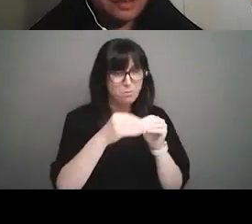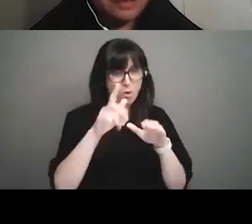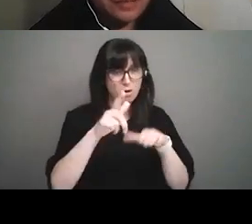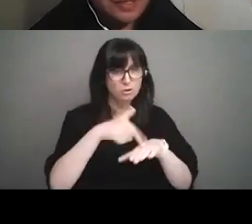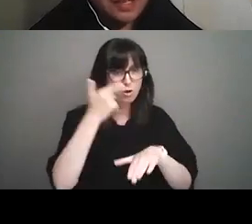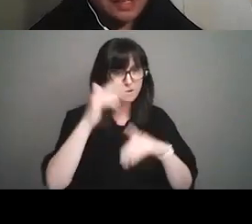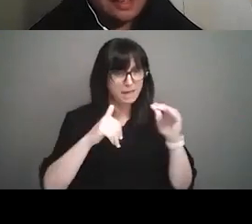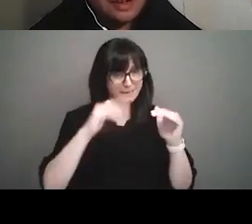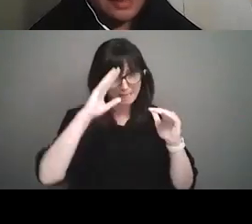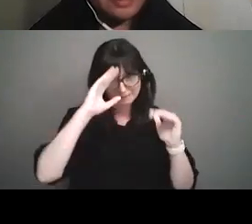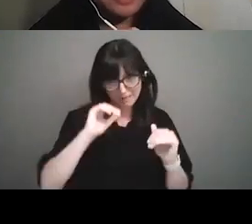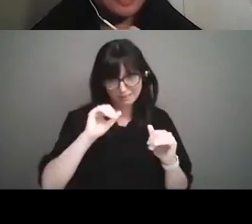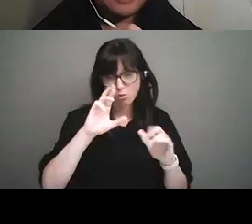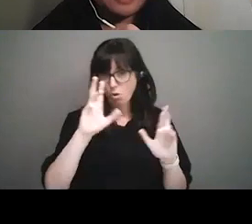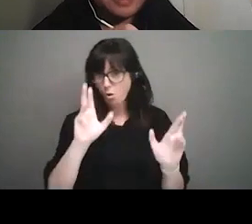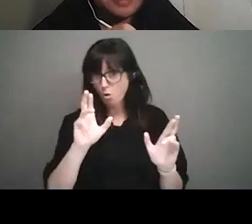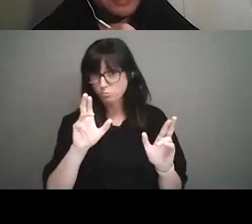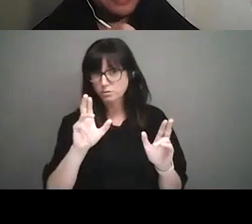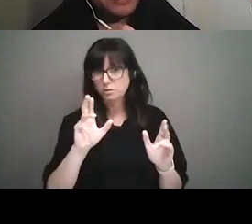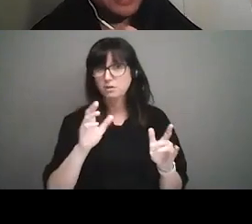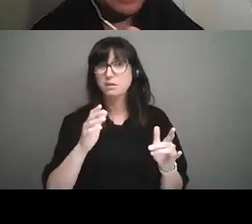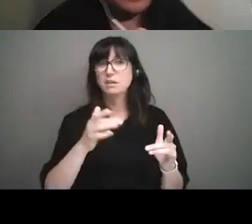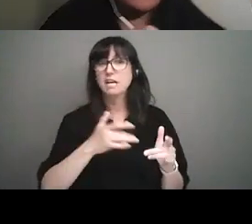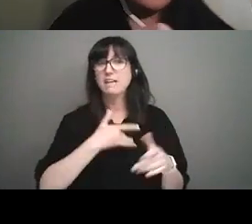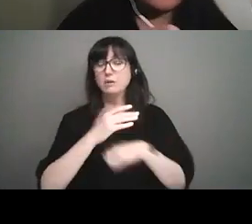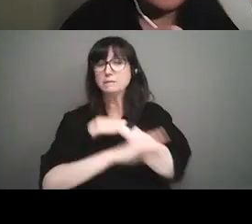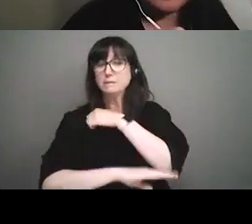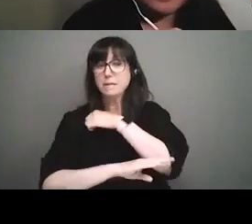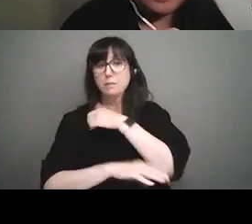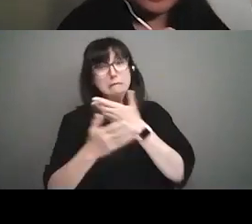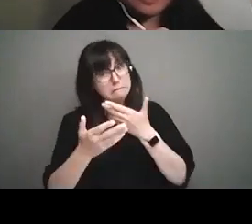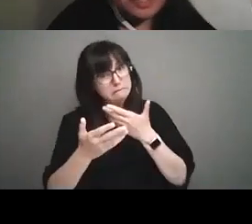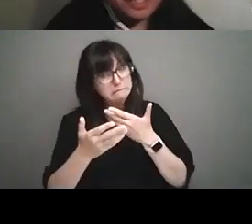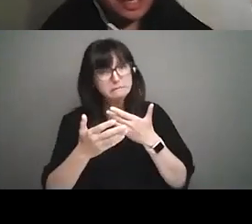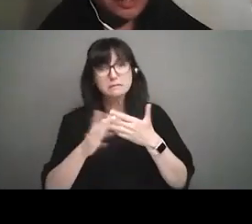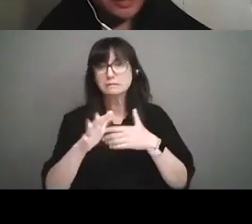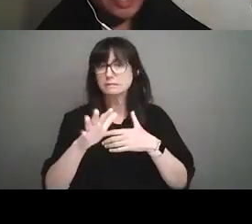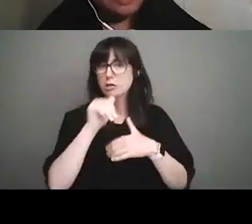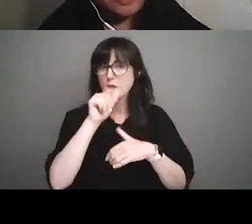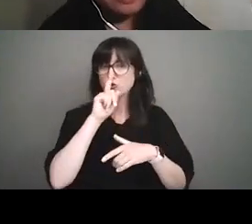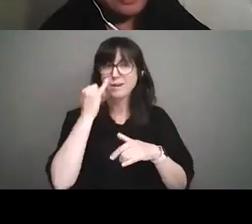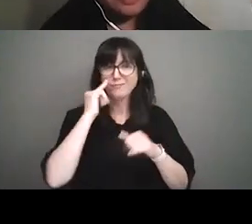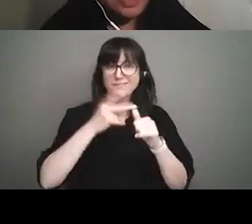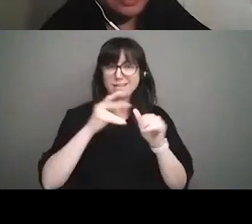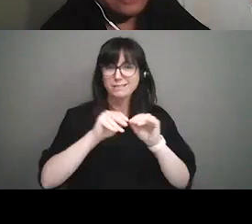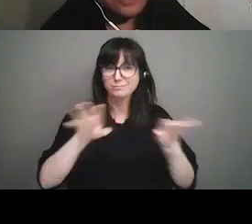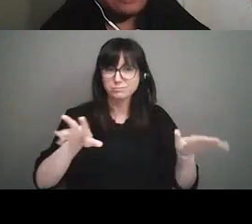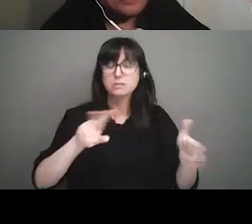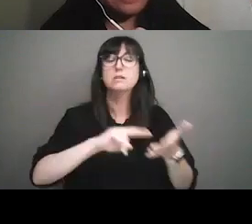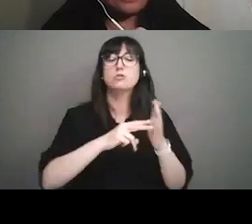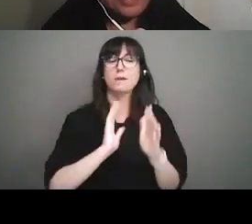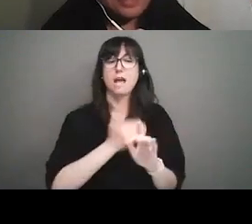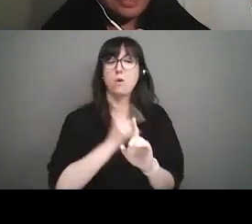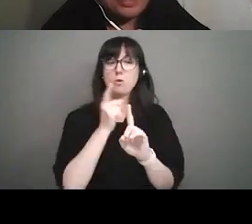us could have foreseen. And right now, September is looking a bit grim as well. So we do want to transition into a long-term initiative